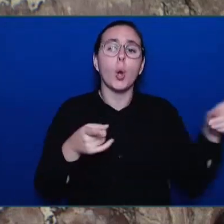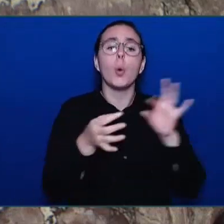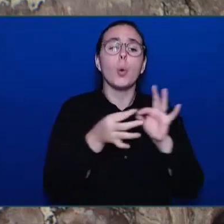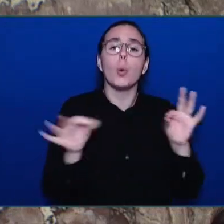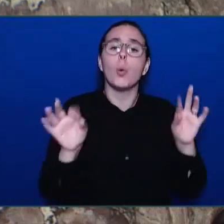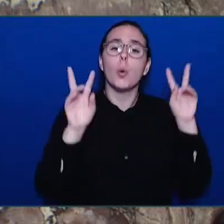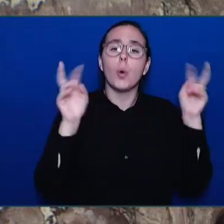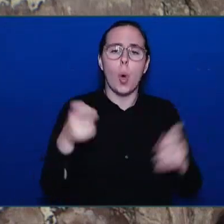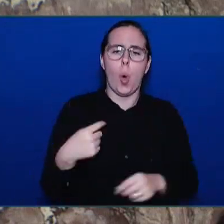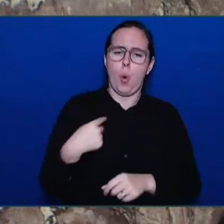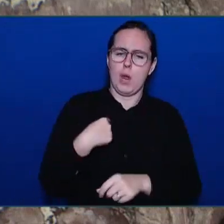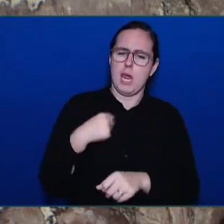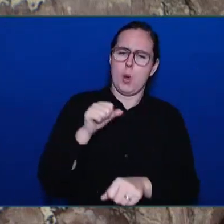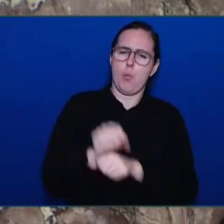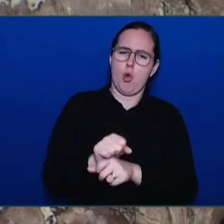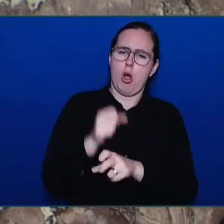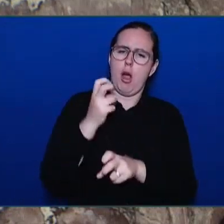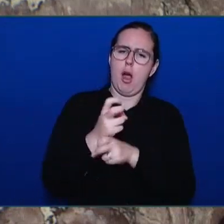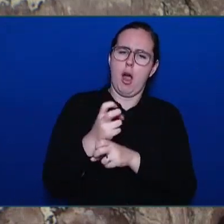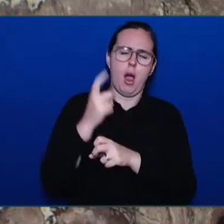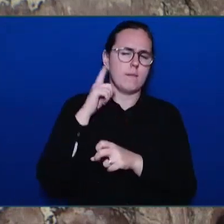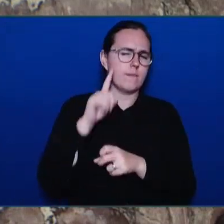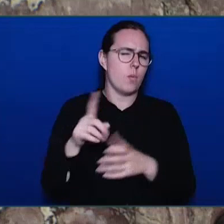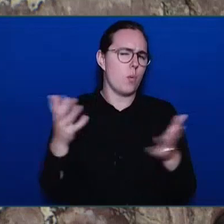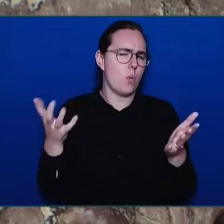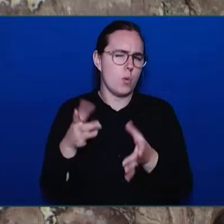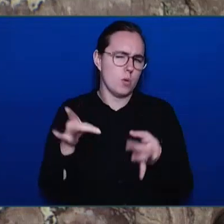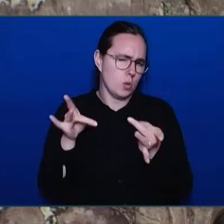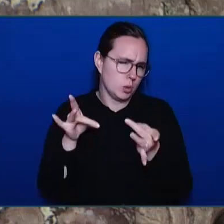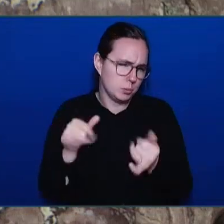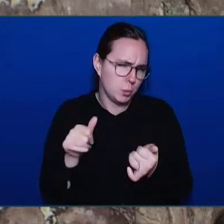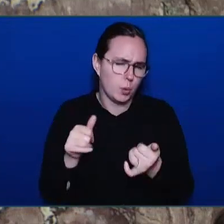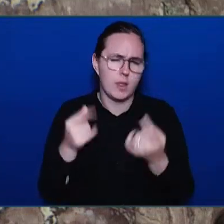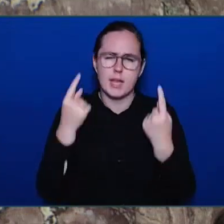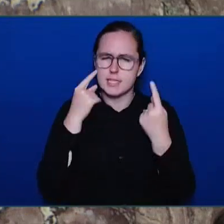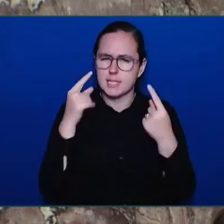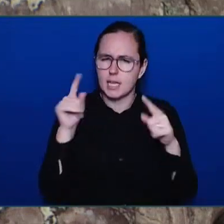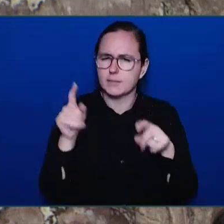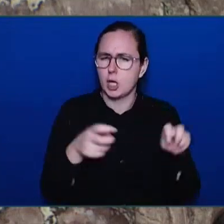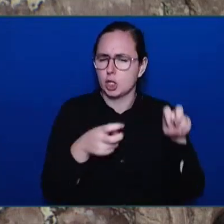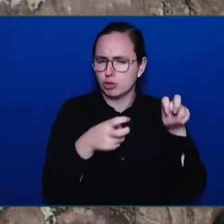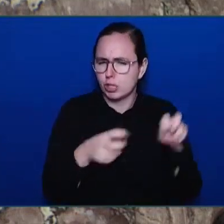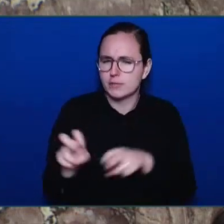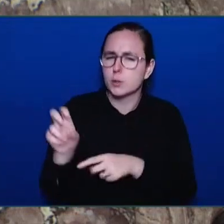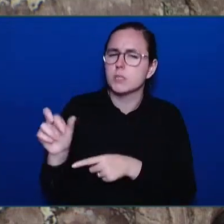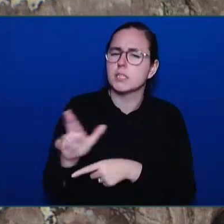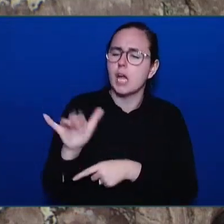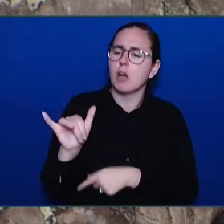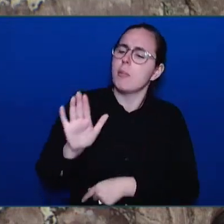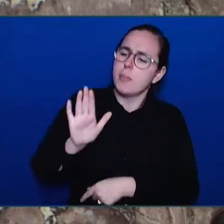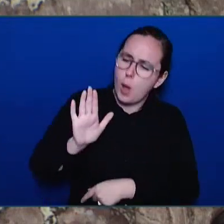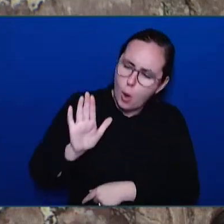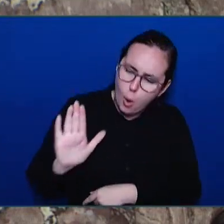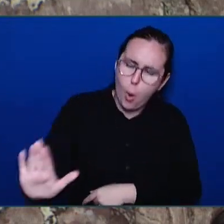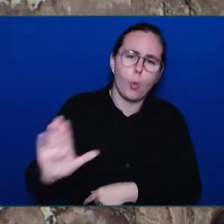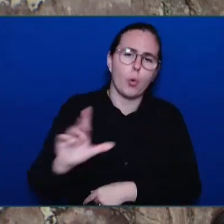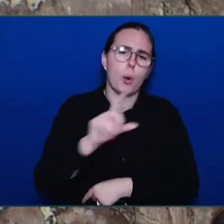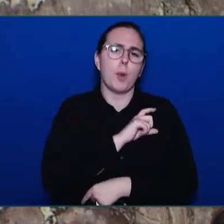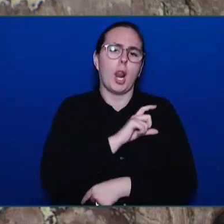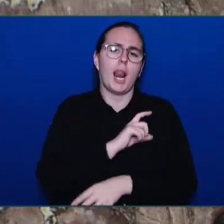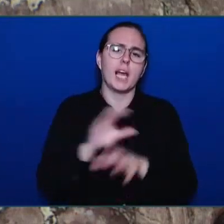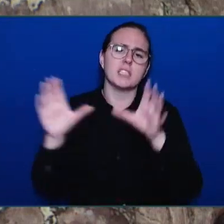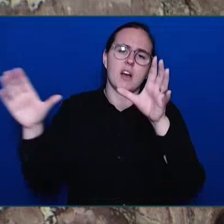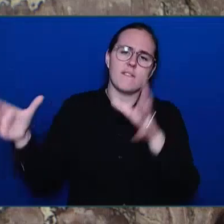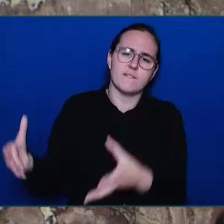force, Honourable Speaker. The Council has changed its mind, which they are entitled to do. My responsibility as